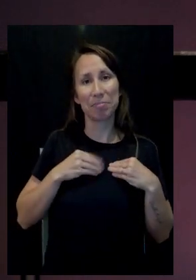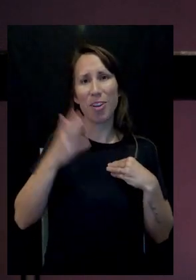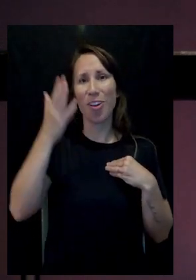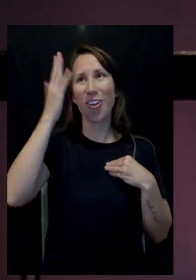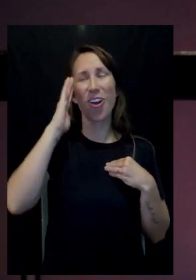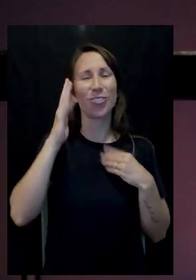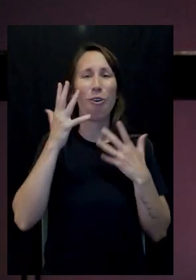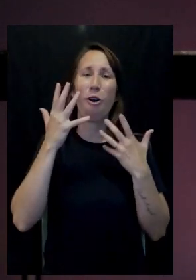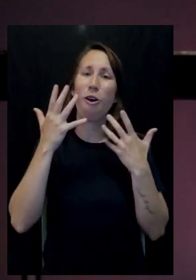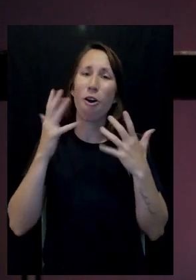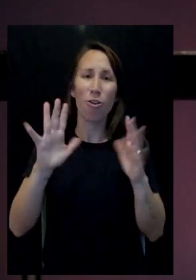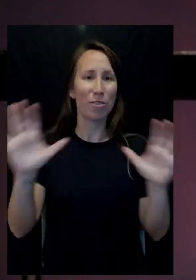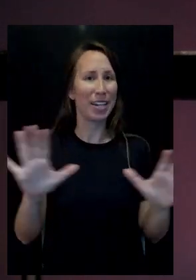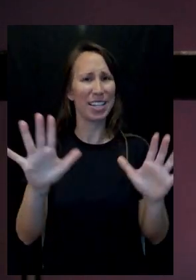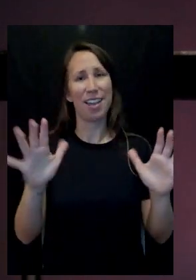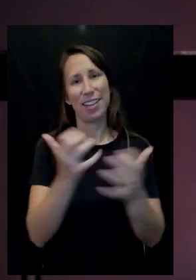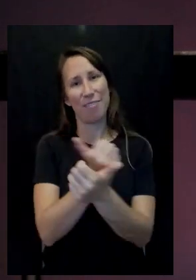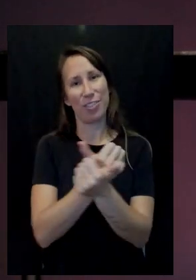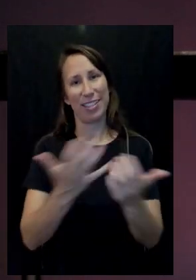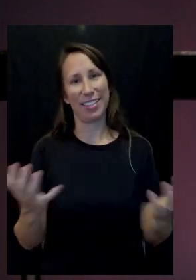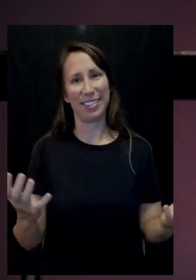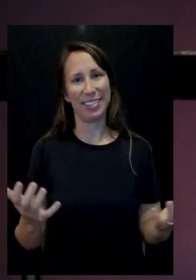done everything.